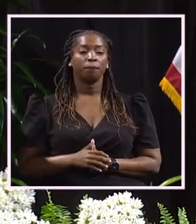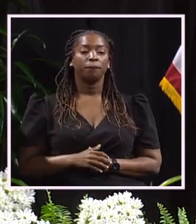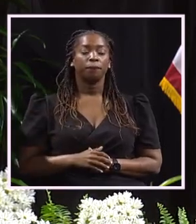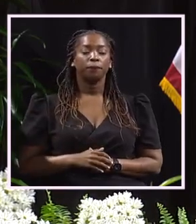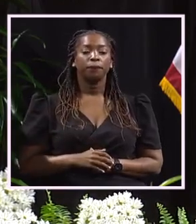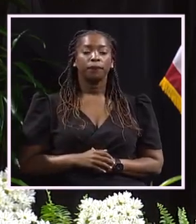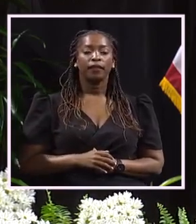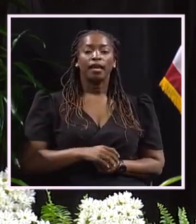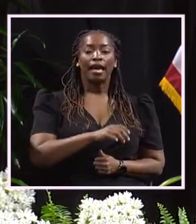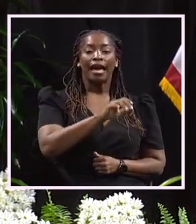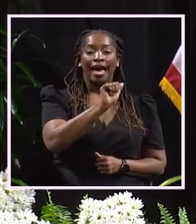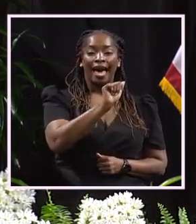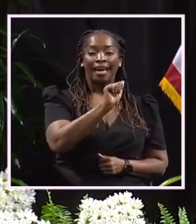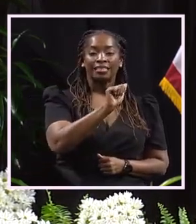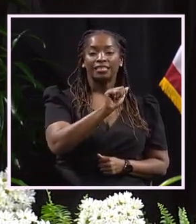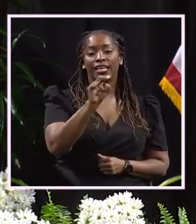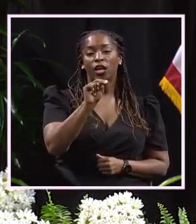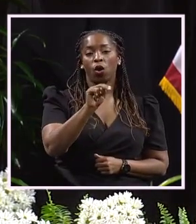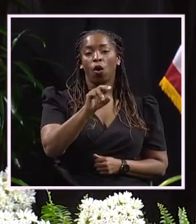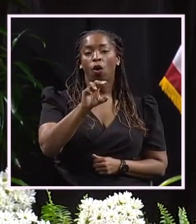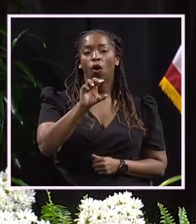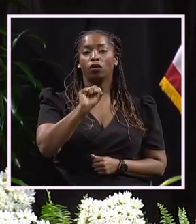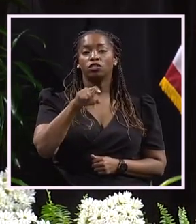Ashley Nicole Sparks.